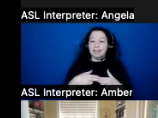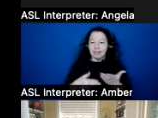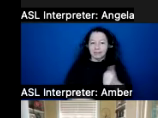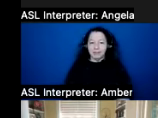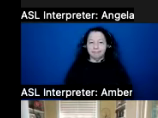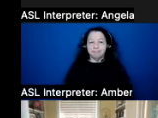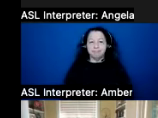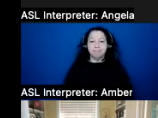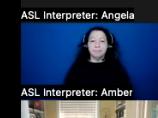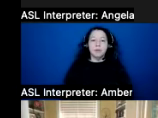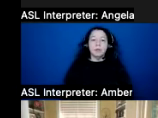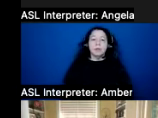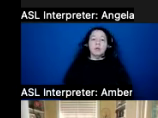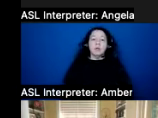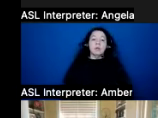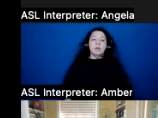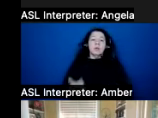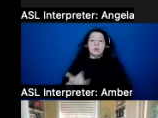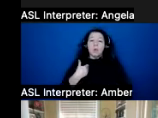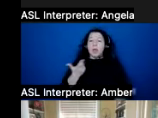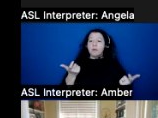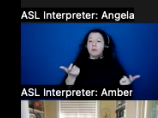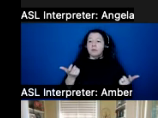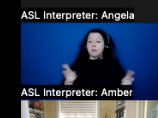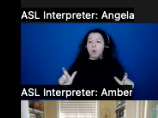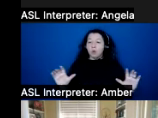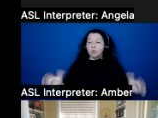All right, so there's a large group discussion.